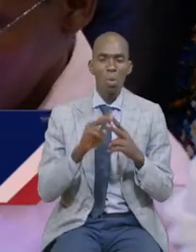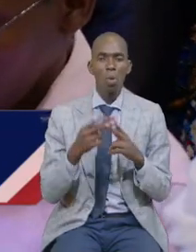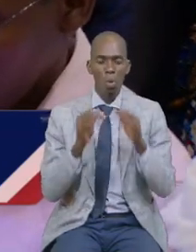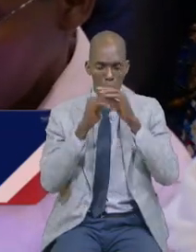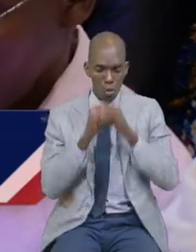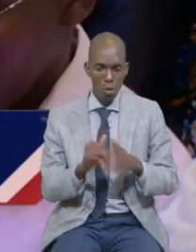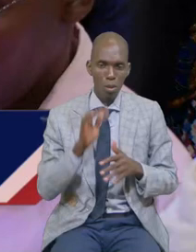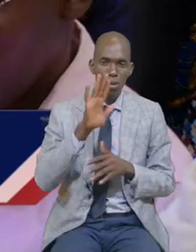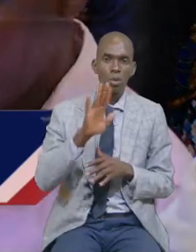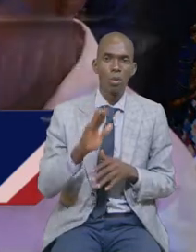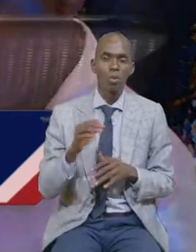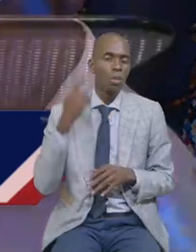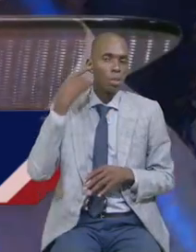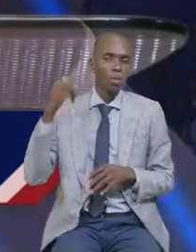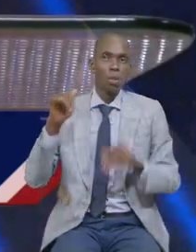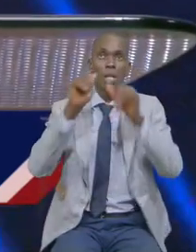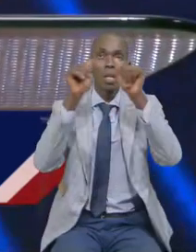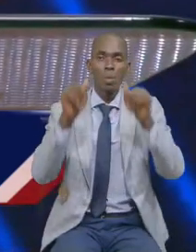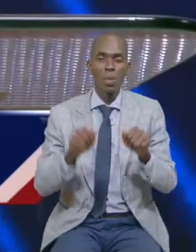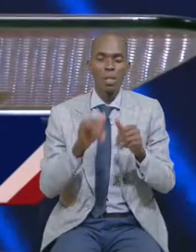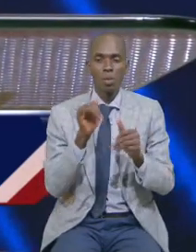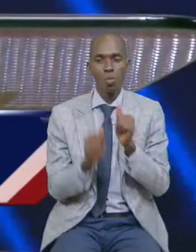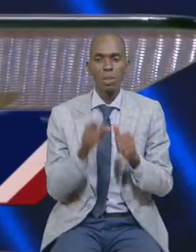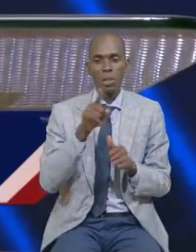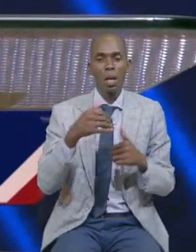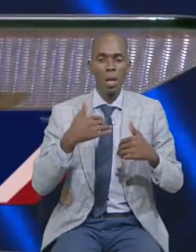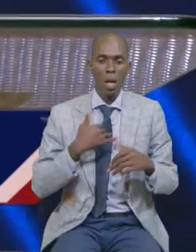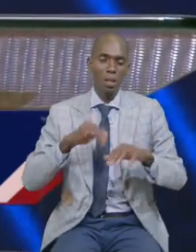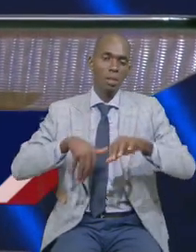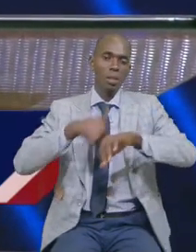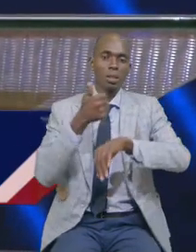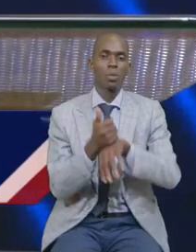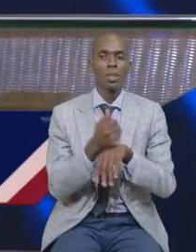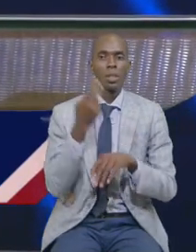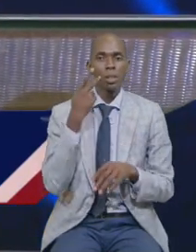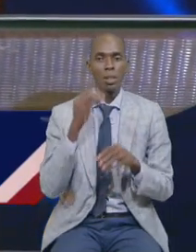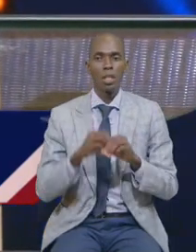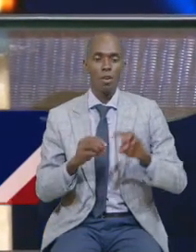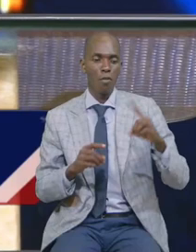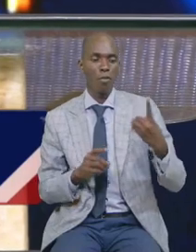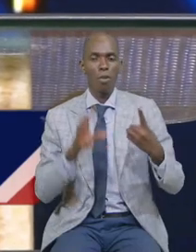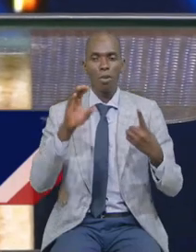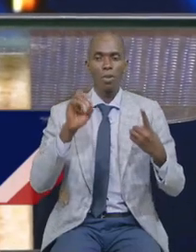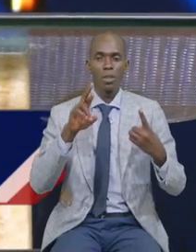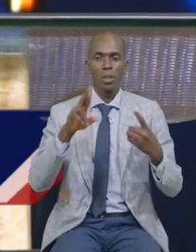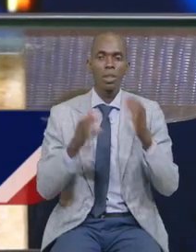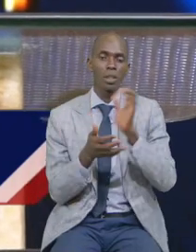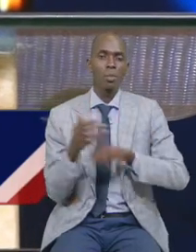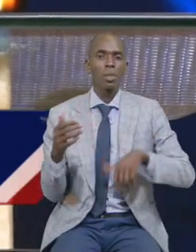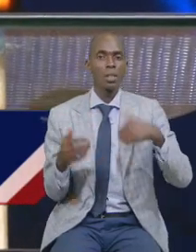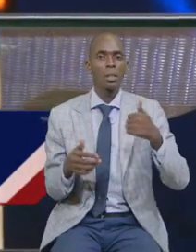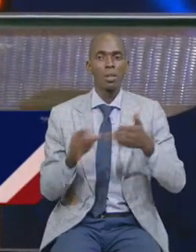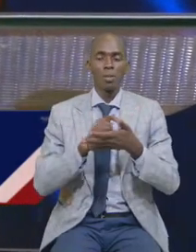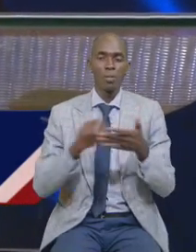image which thou hast set up." Look at 1 Corinthians chapter 10,